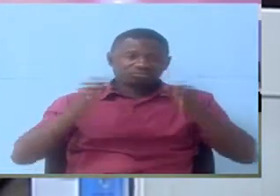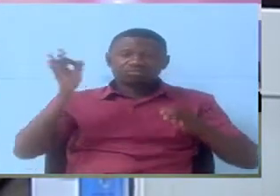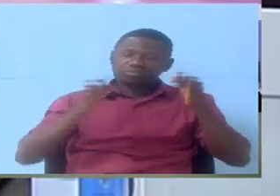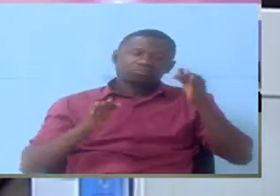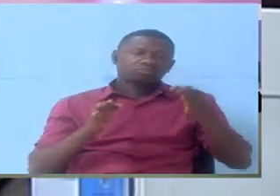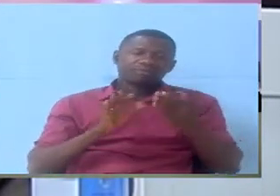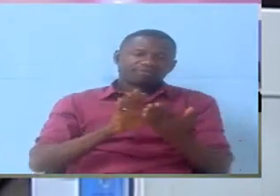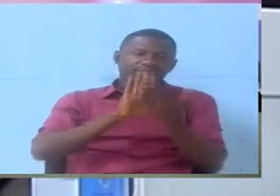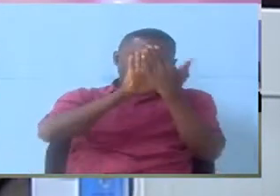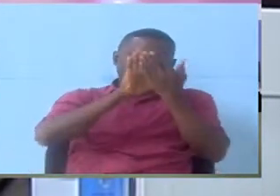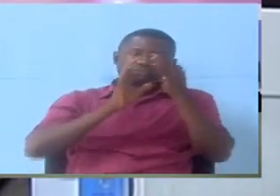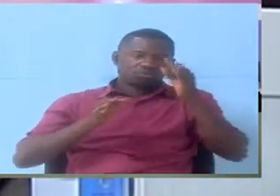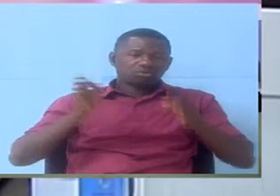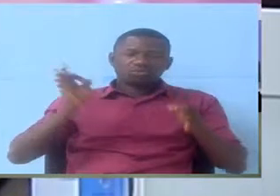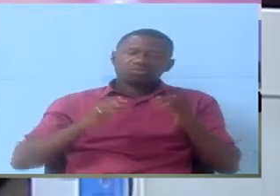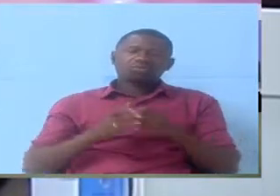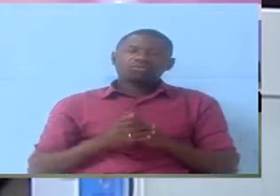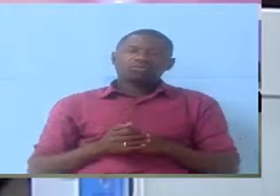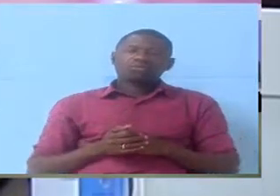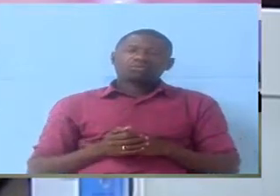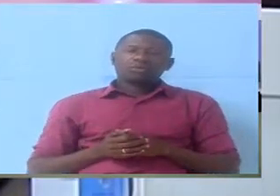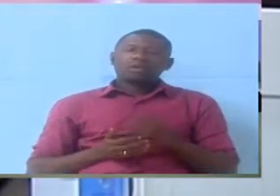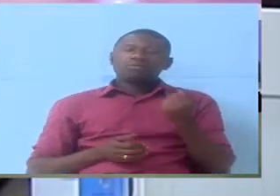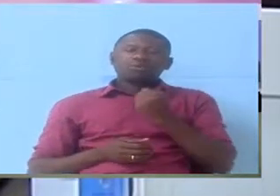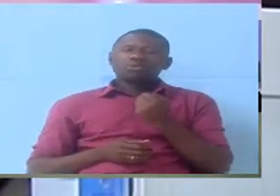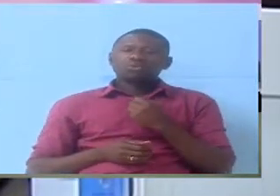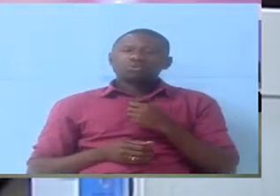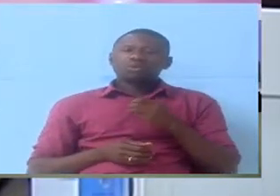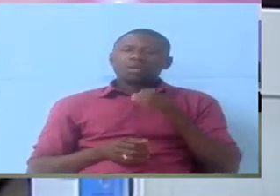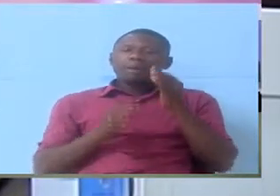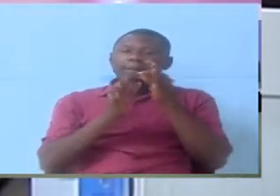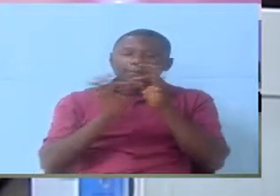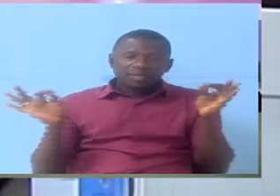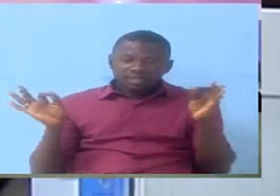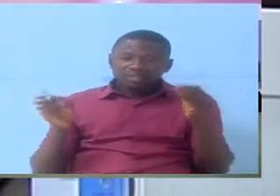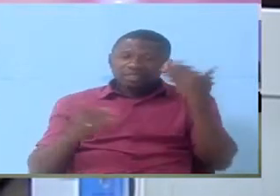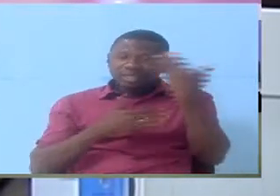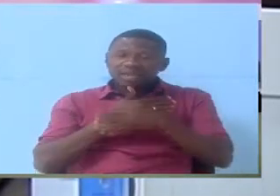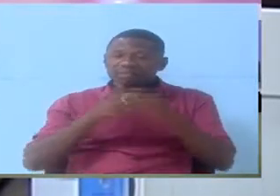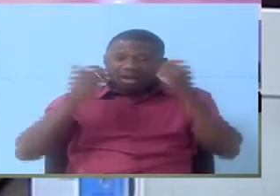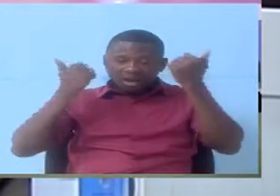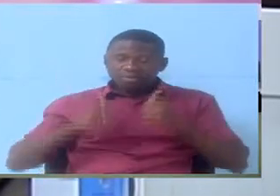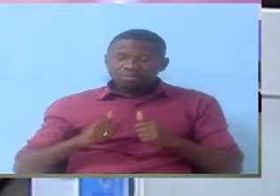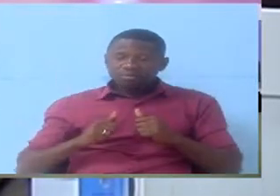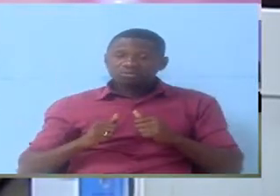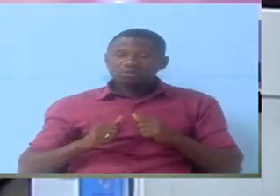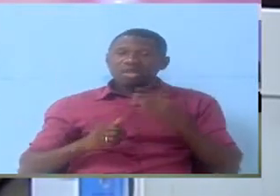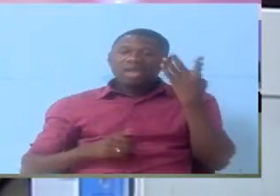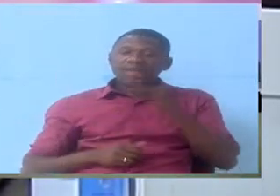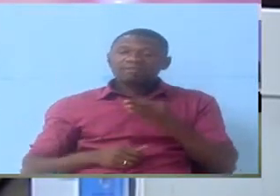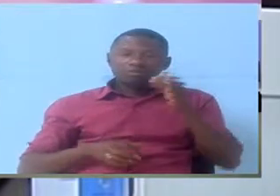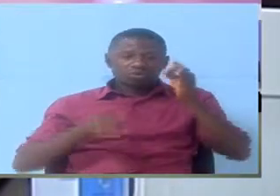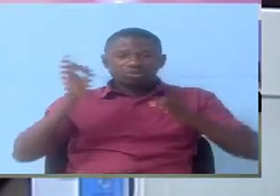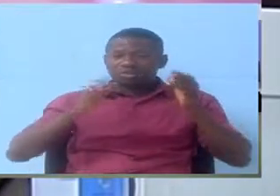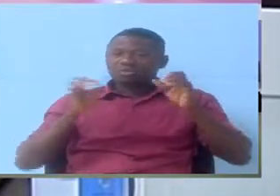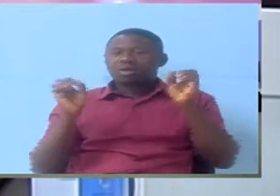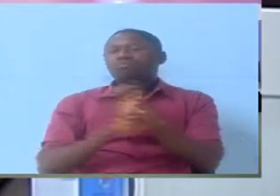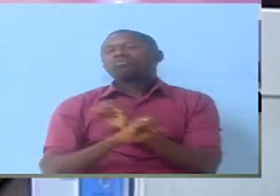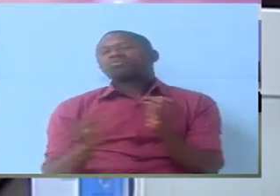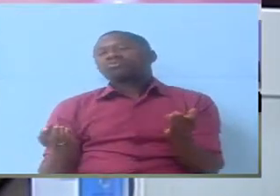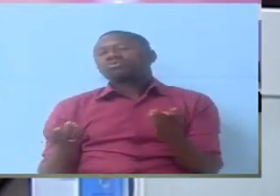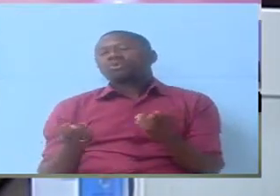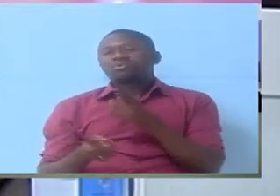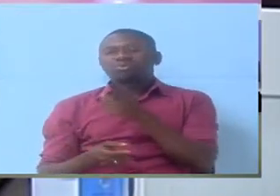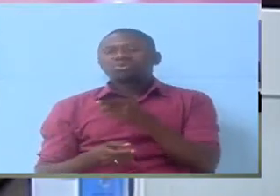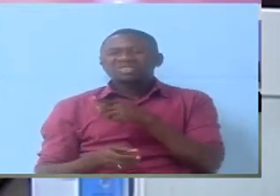cannot be just peace without justice. Katu kairo te sabatino la nin tilingu manke. Because these killings were very unnecessary. Katu